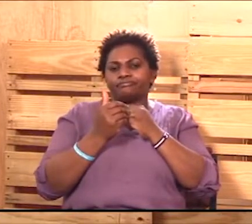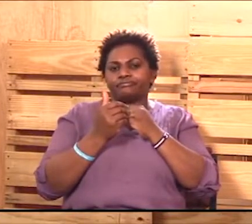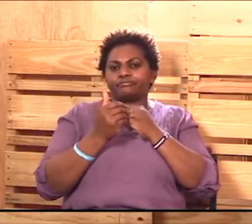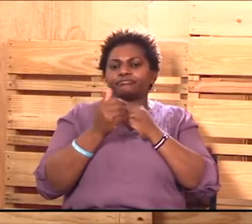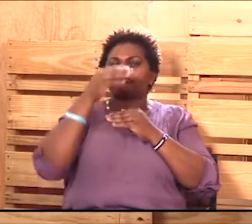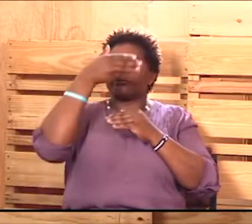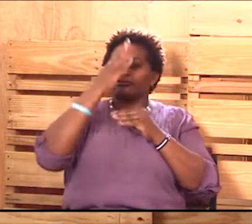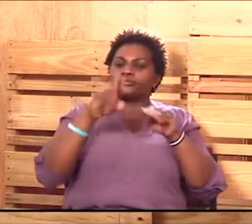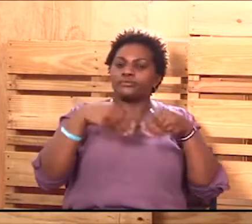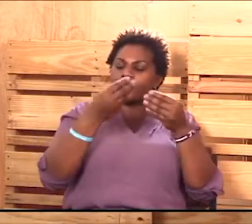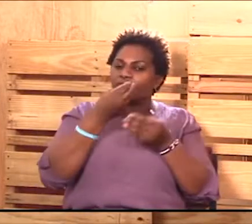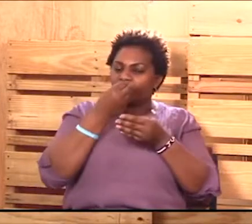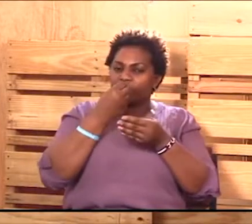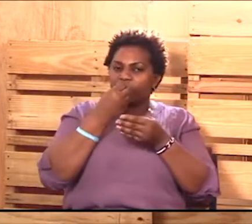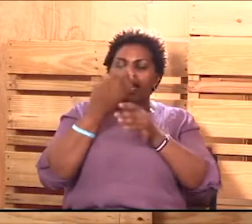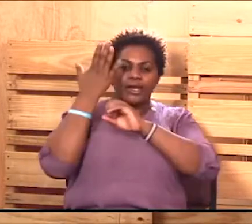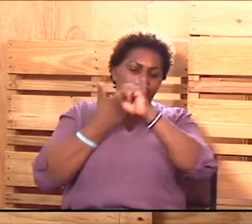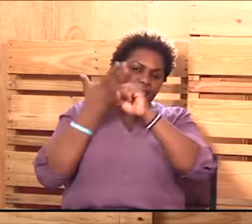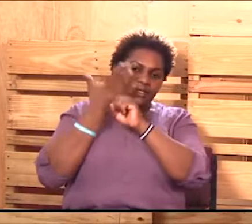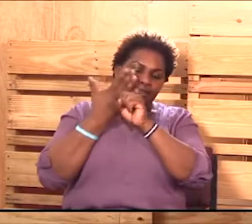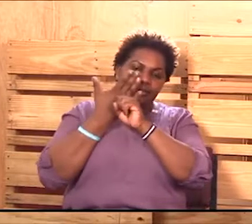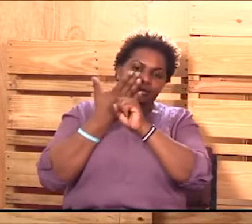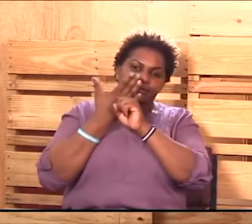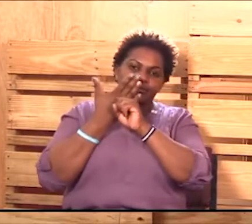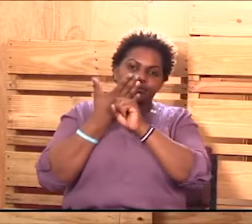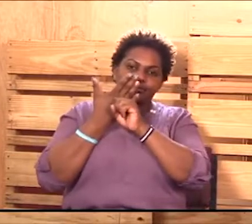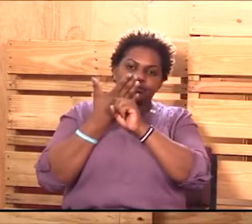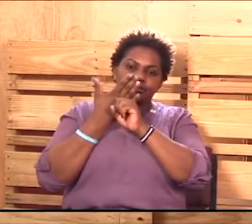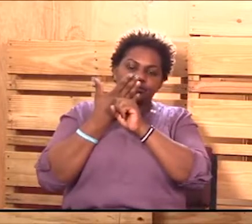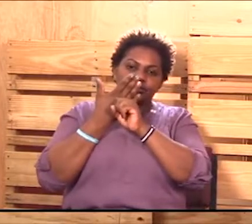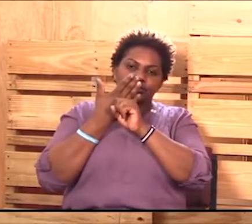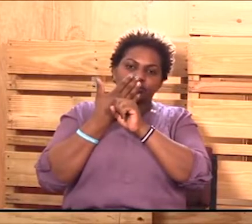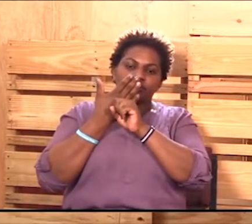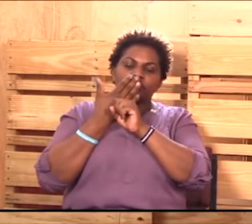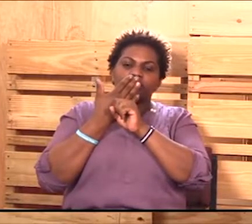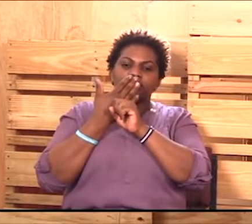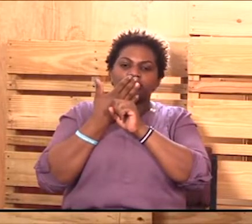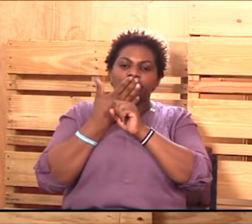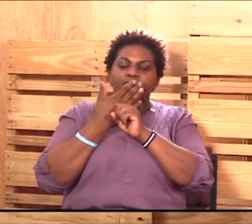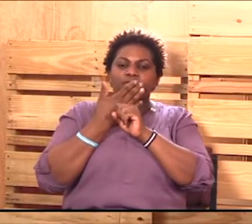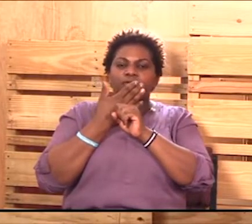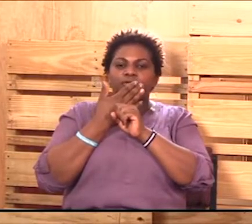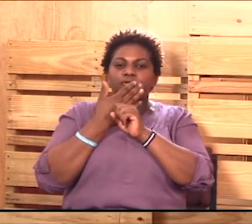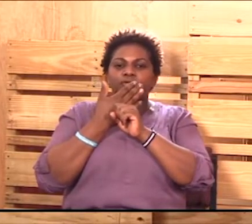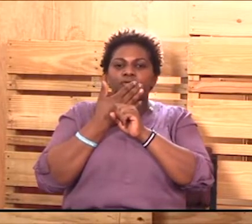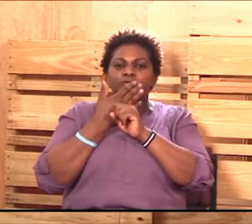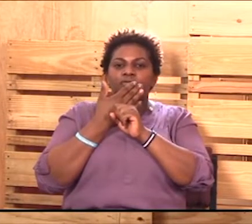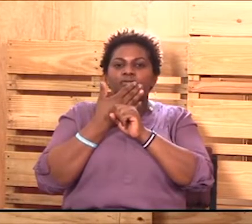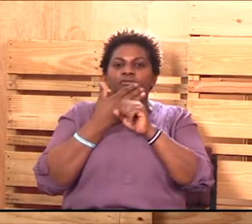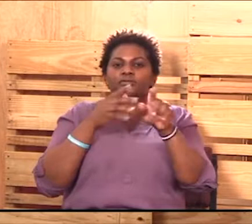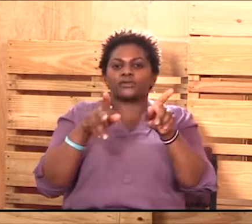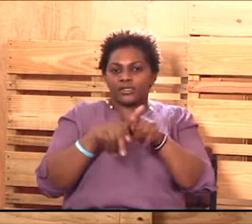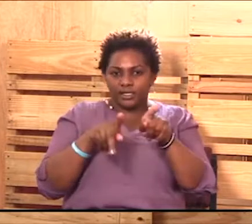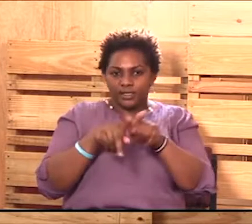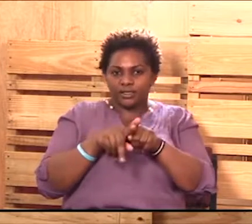so God provided quail for meat and those flakes as a bread for them. And